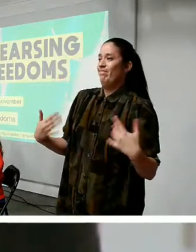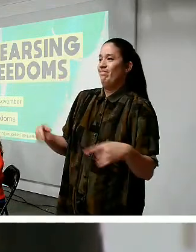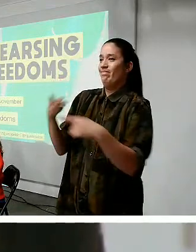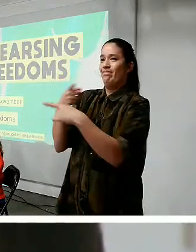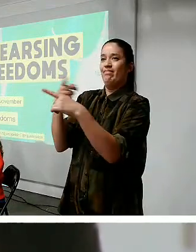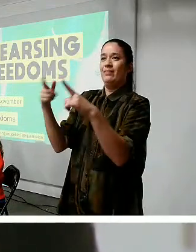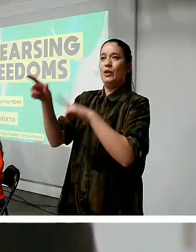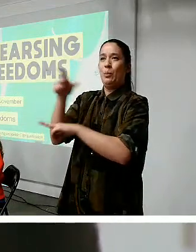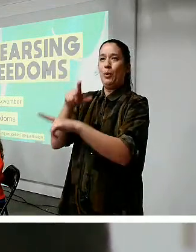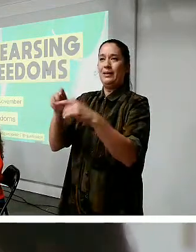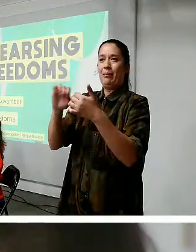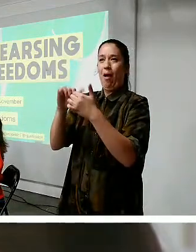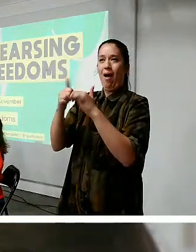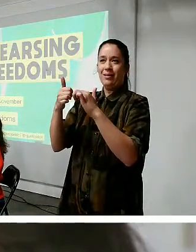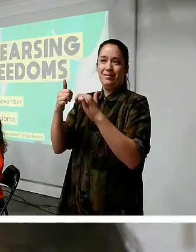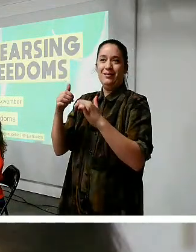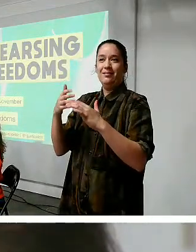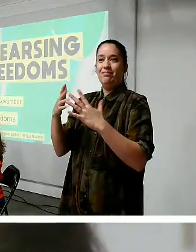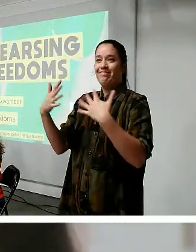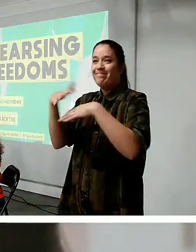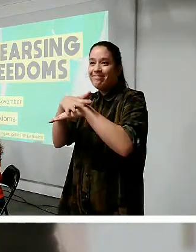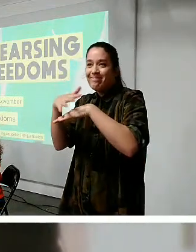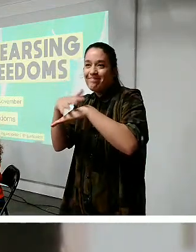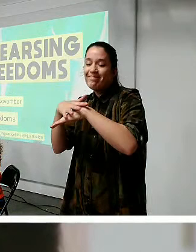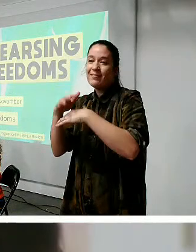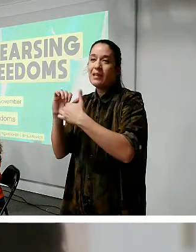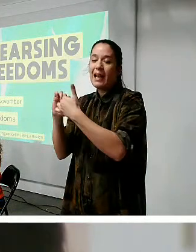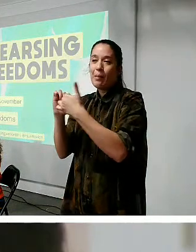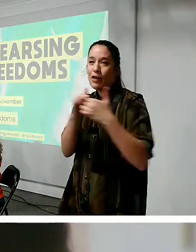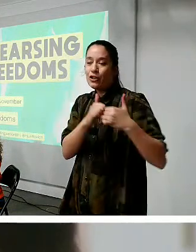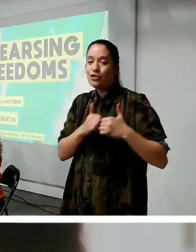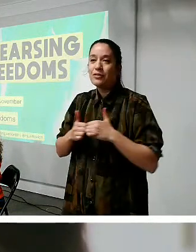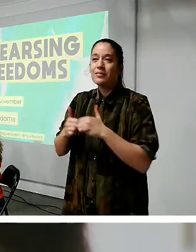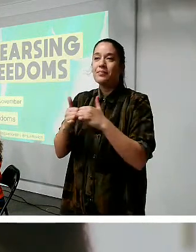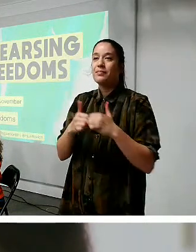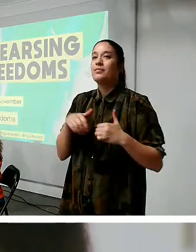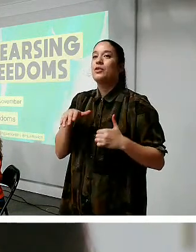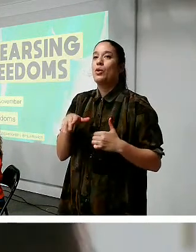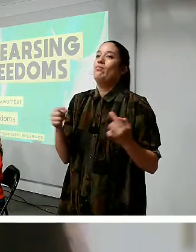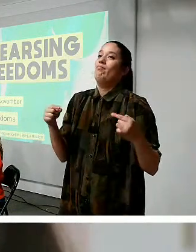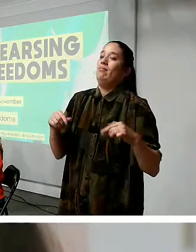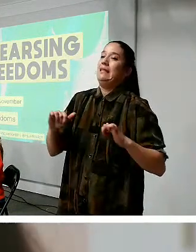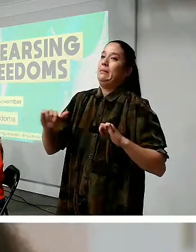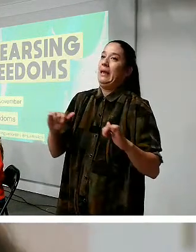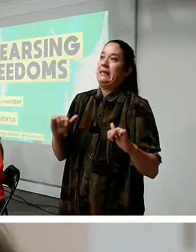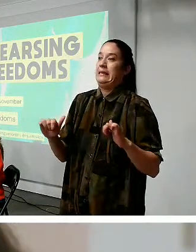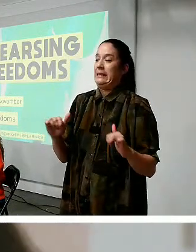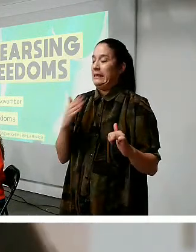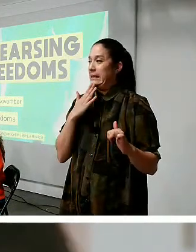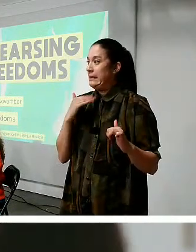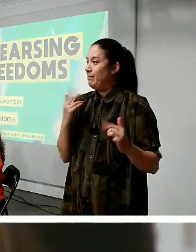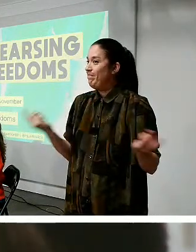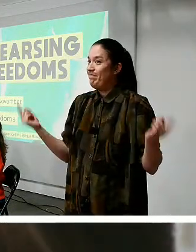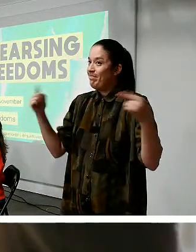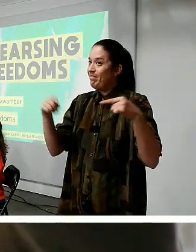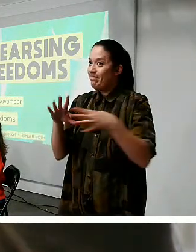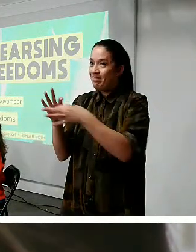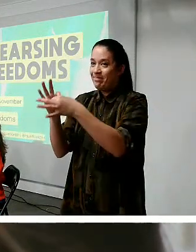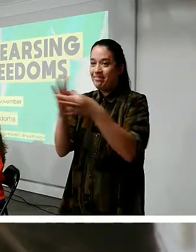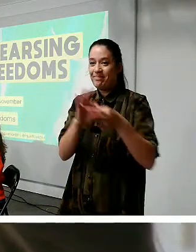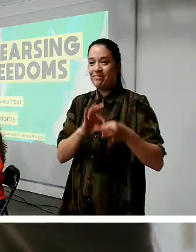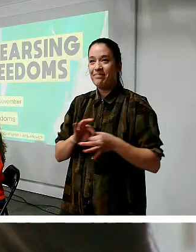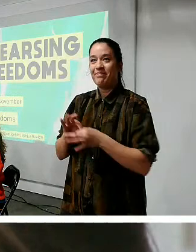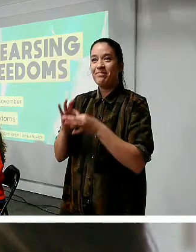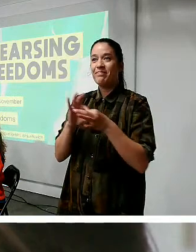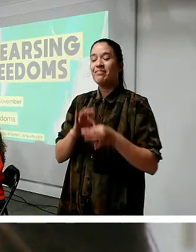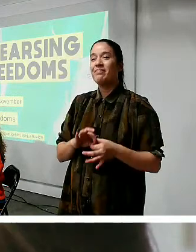community partners, okay? So we ask for spaciousness as we practice together in this session today. So,